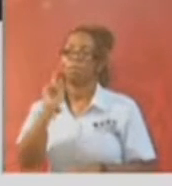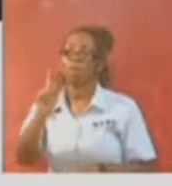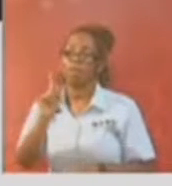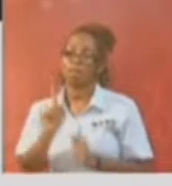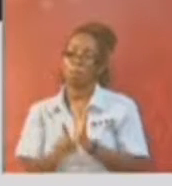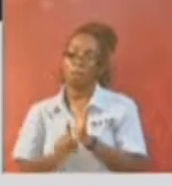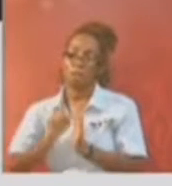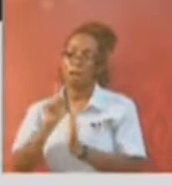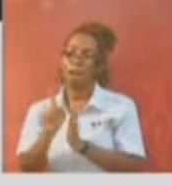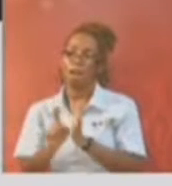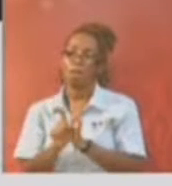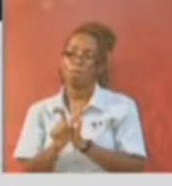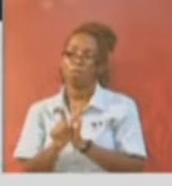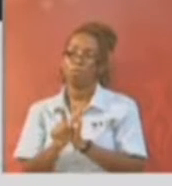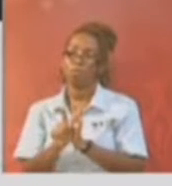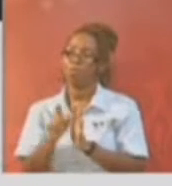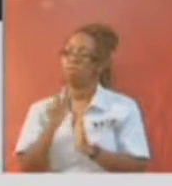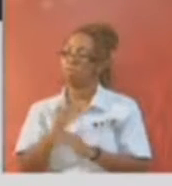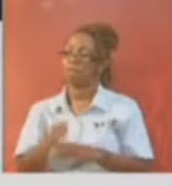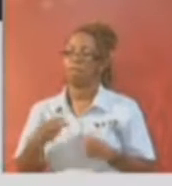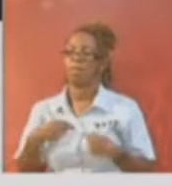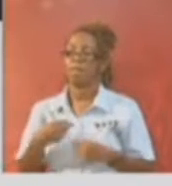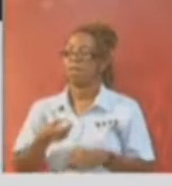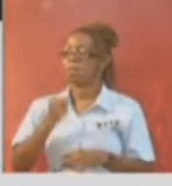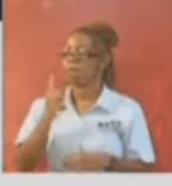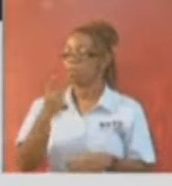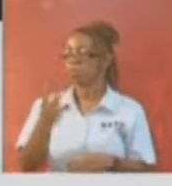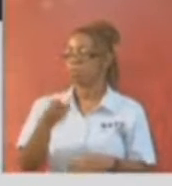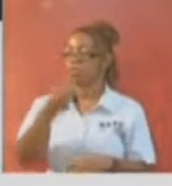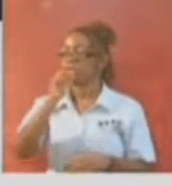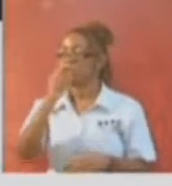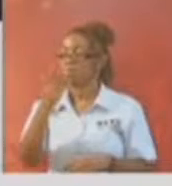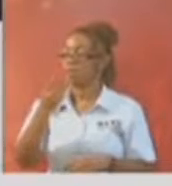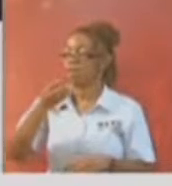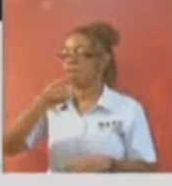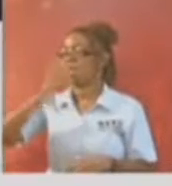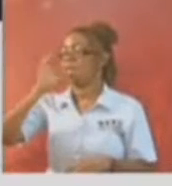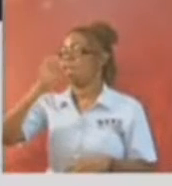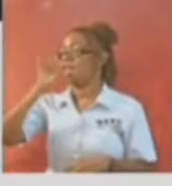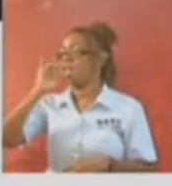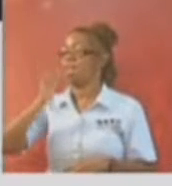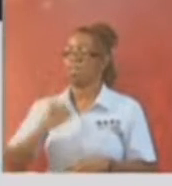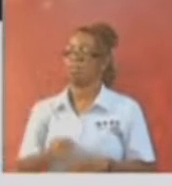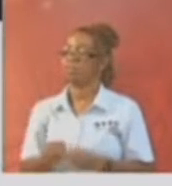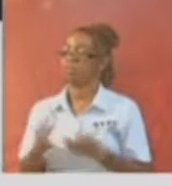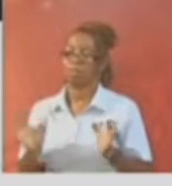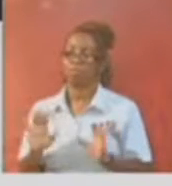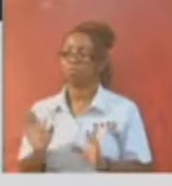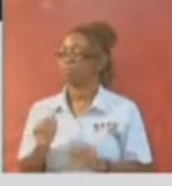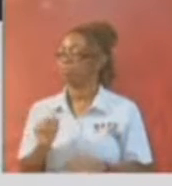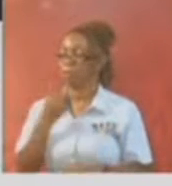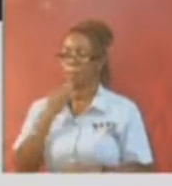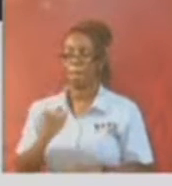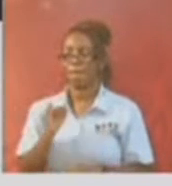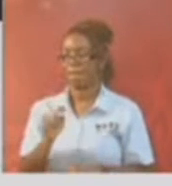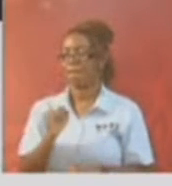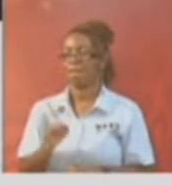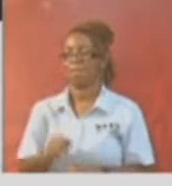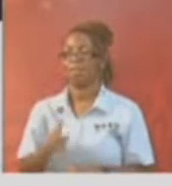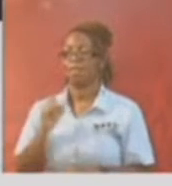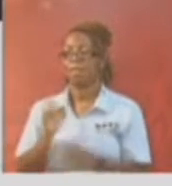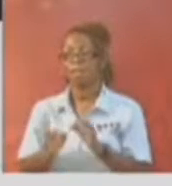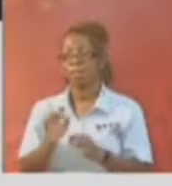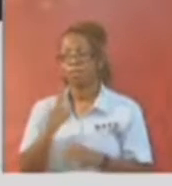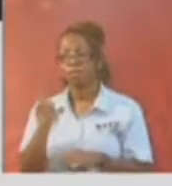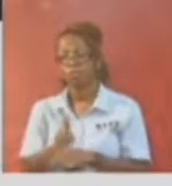beverage options between drinks helps to manage intoxication and also prevents hangovers. Have a